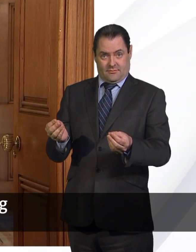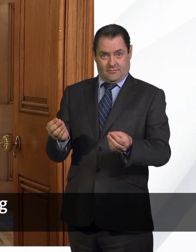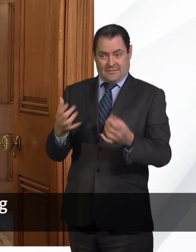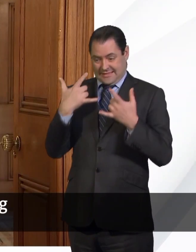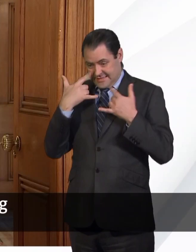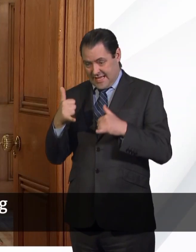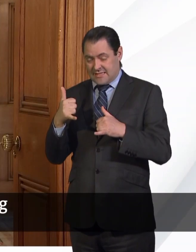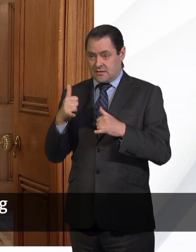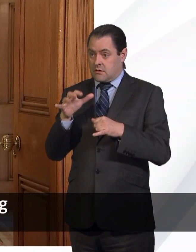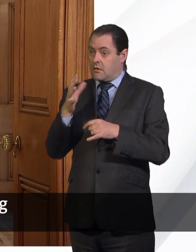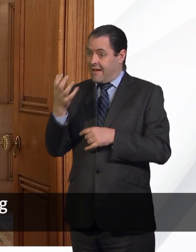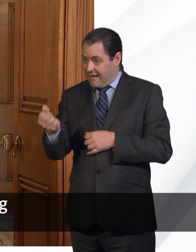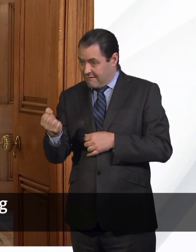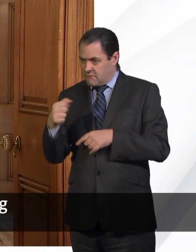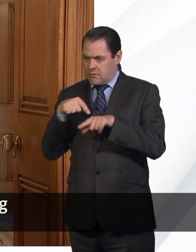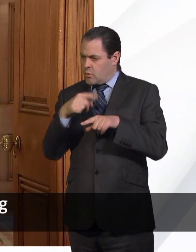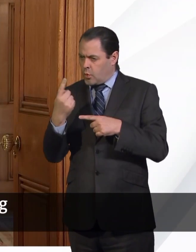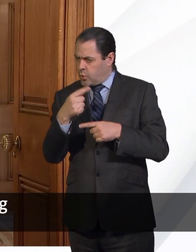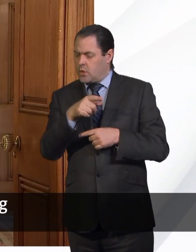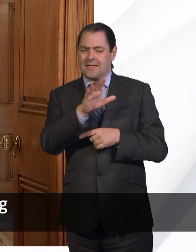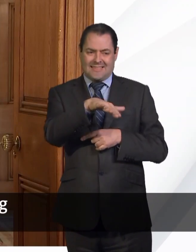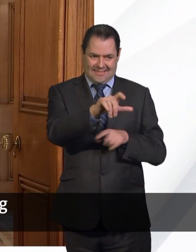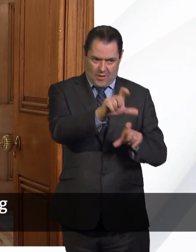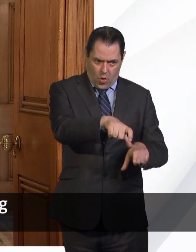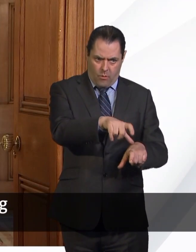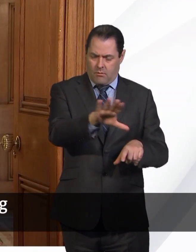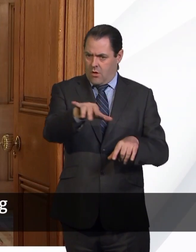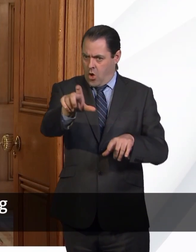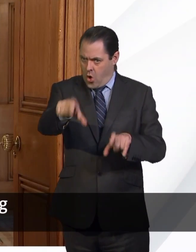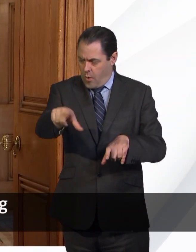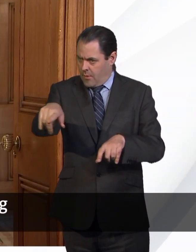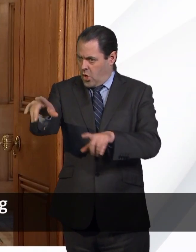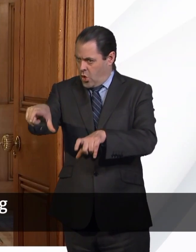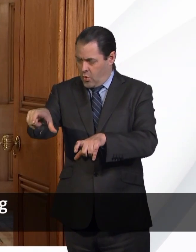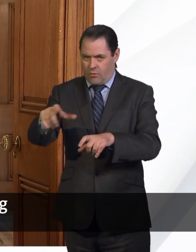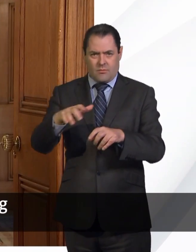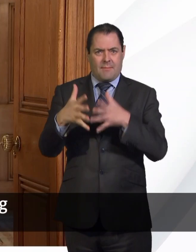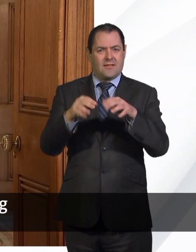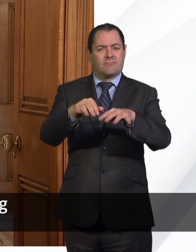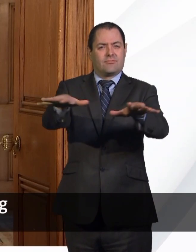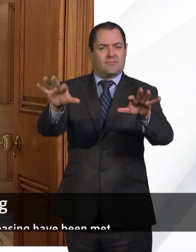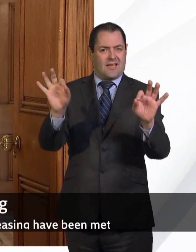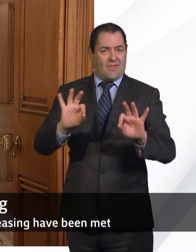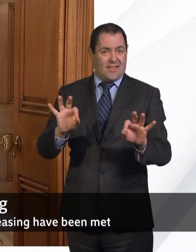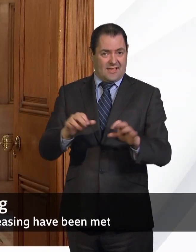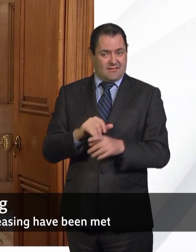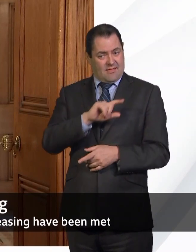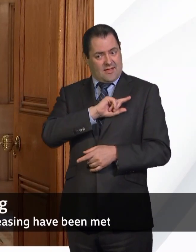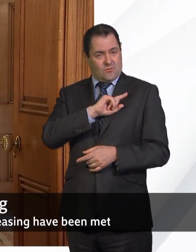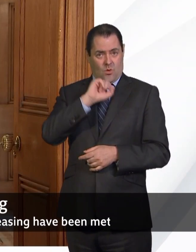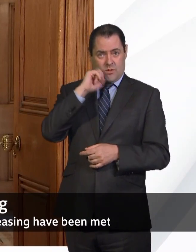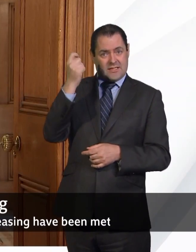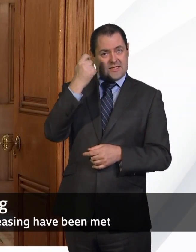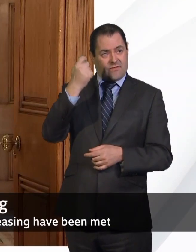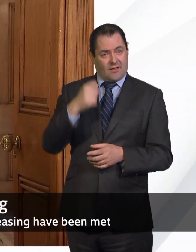trace system, and as it develops, as it progresses, I think that it will be indispensable to our success